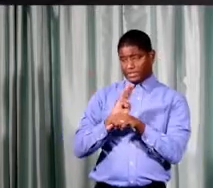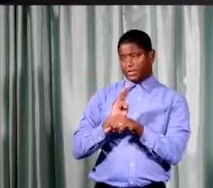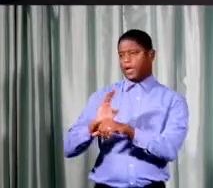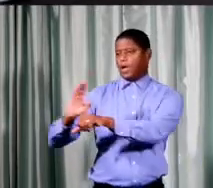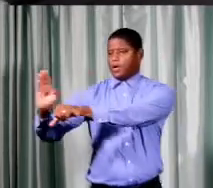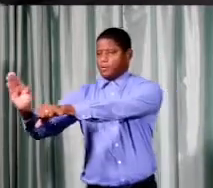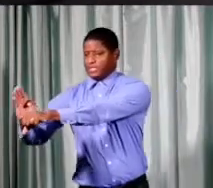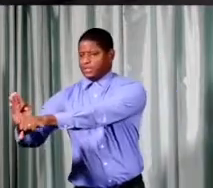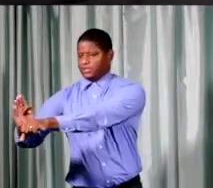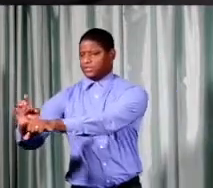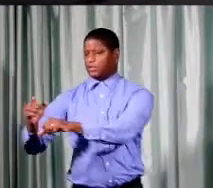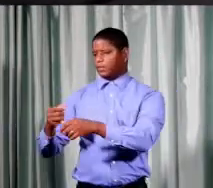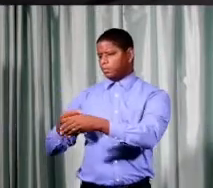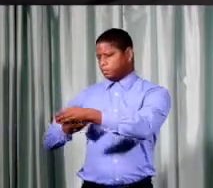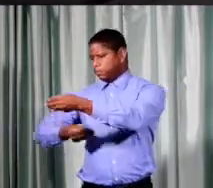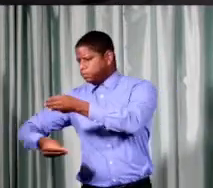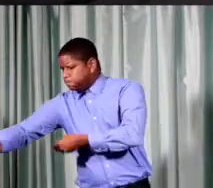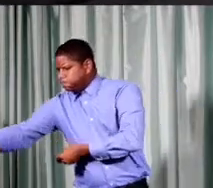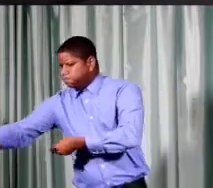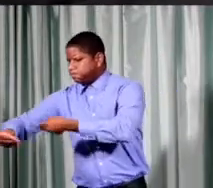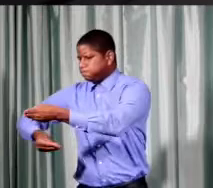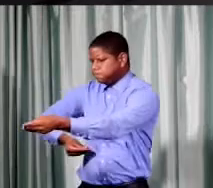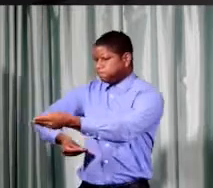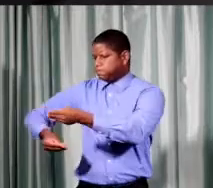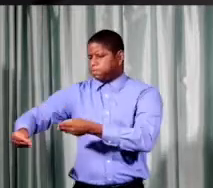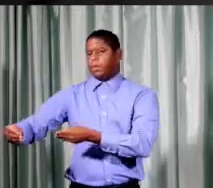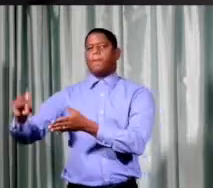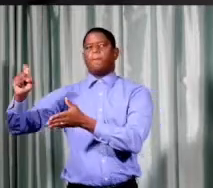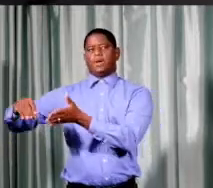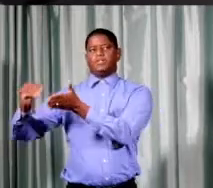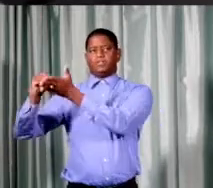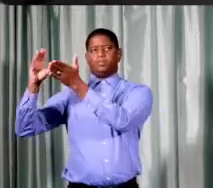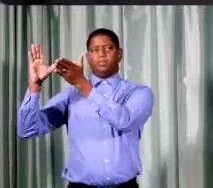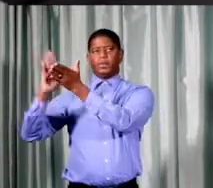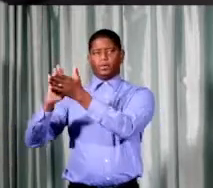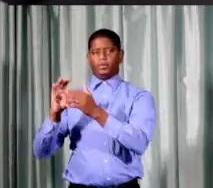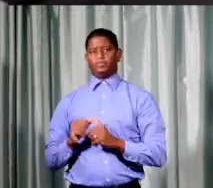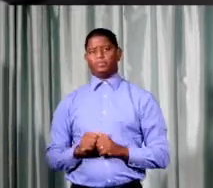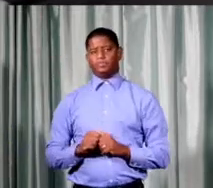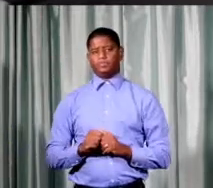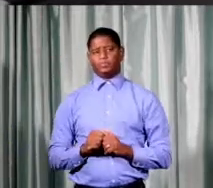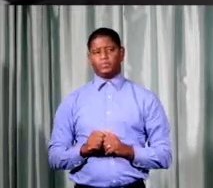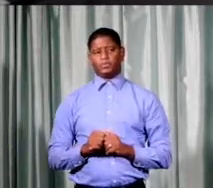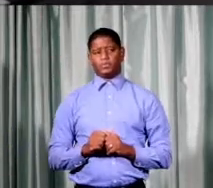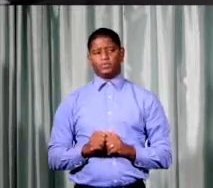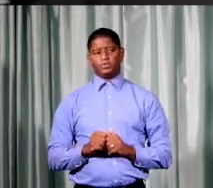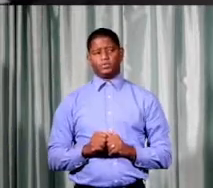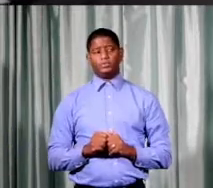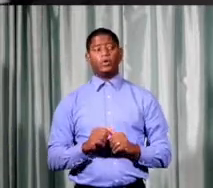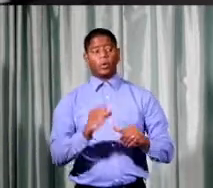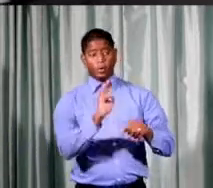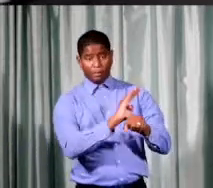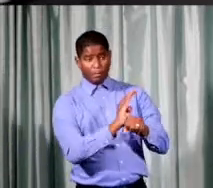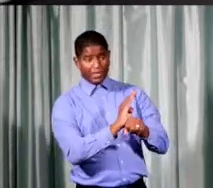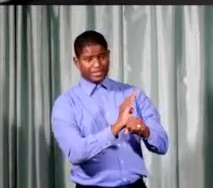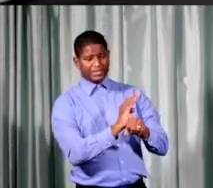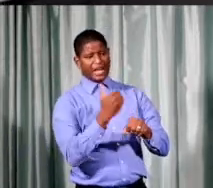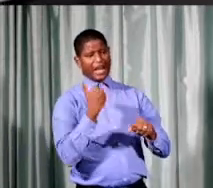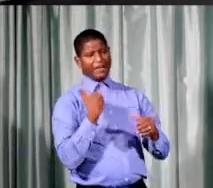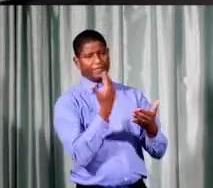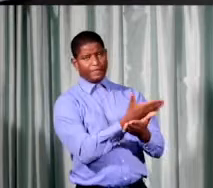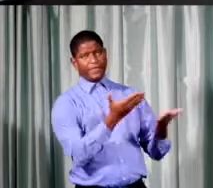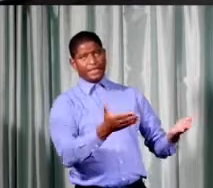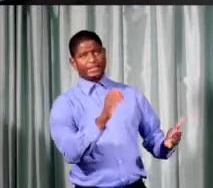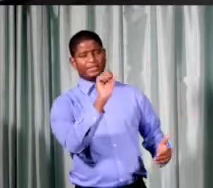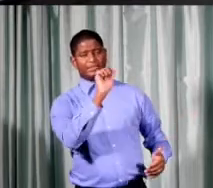to liabilities plus equity. Think of it right now. Everything you have on right